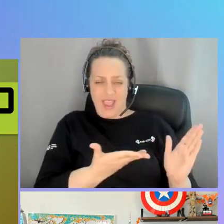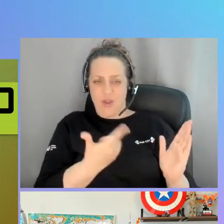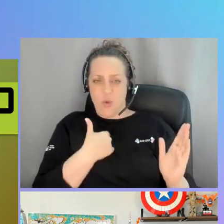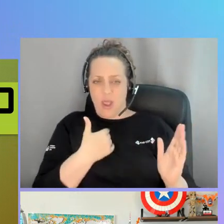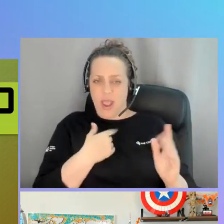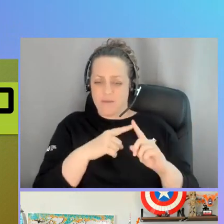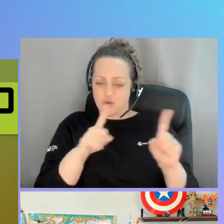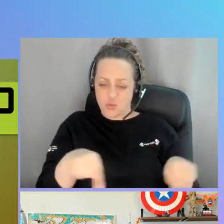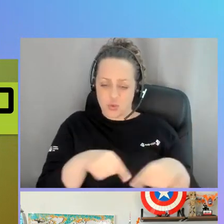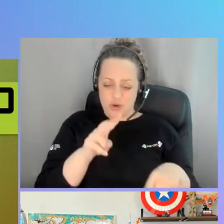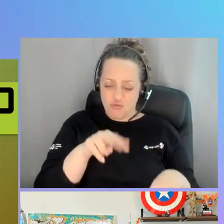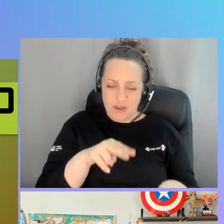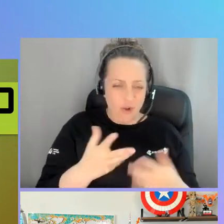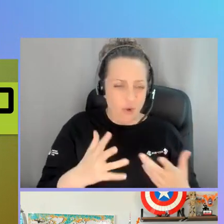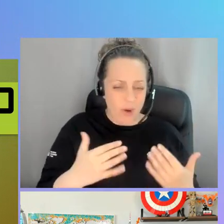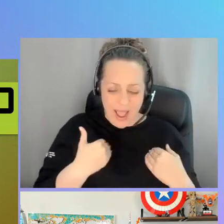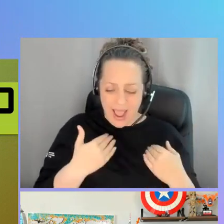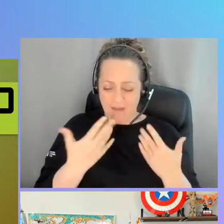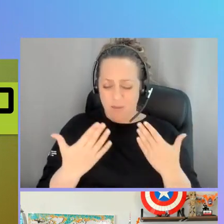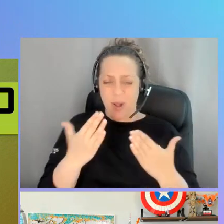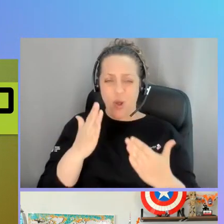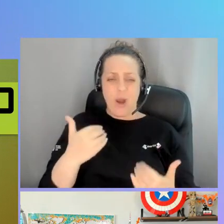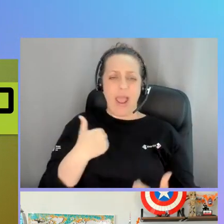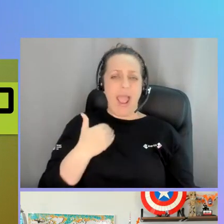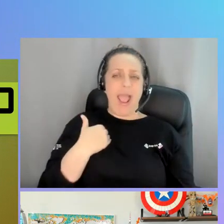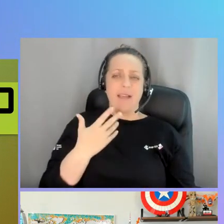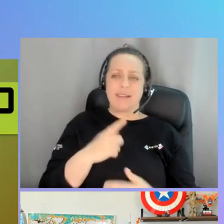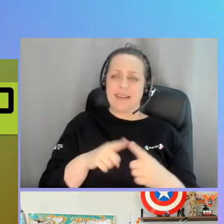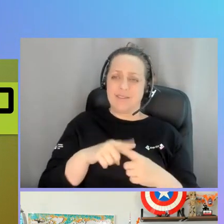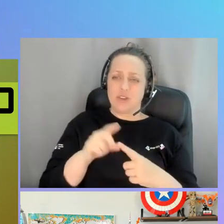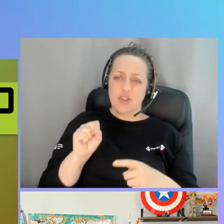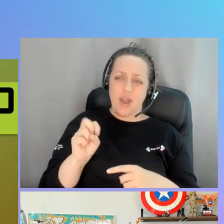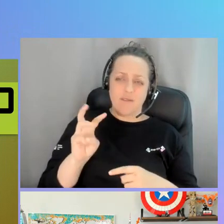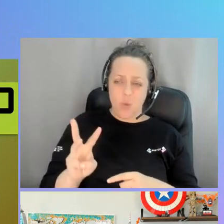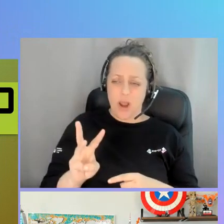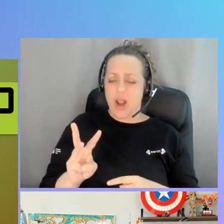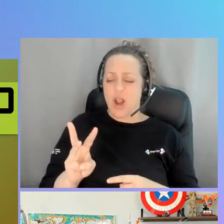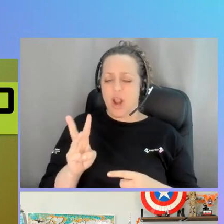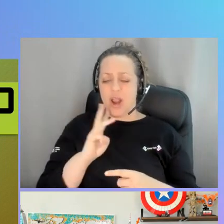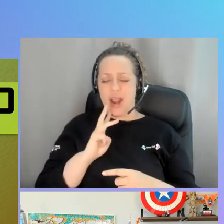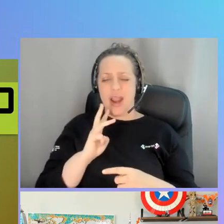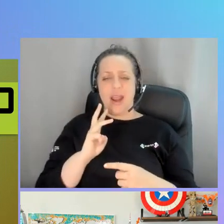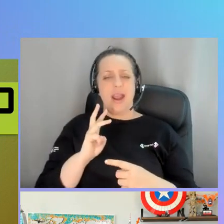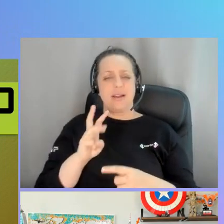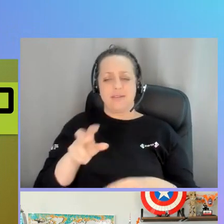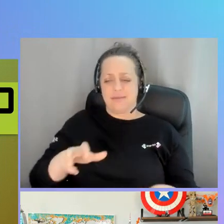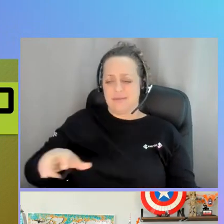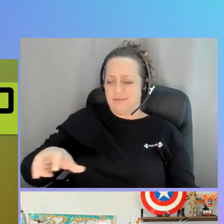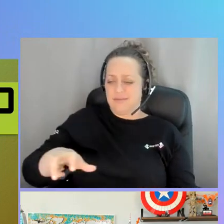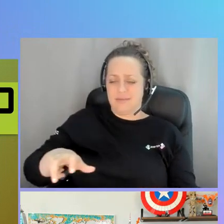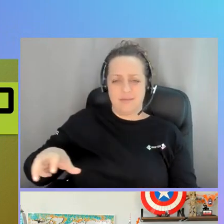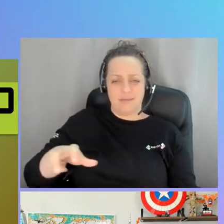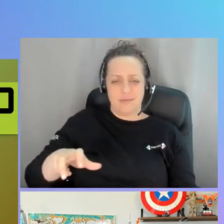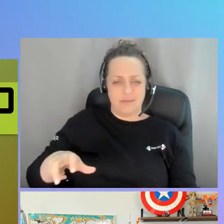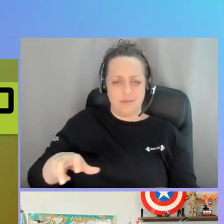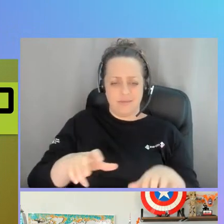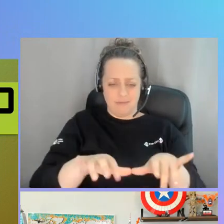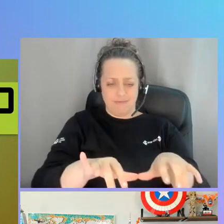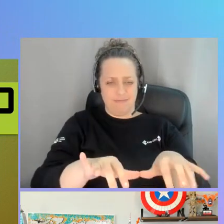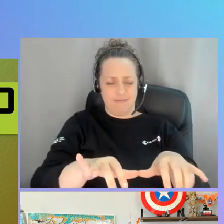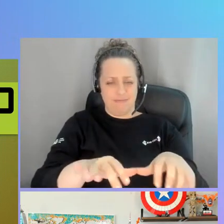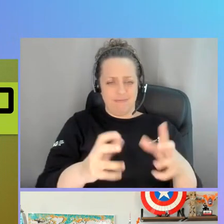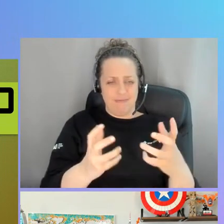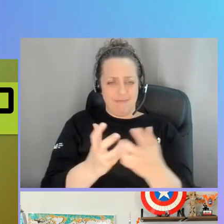have screen readers out there. You probably already have different pieces of software and ergonomic mice and keyboards and things like that. It's probably